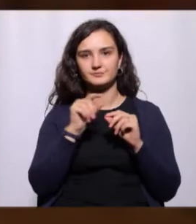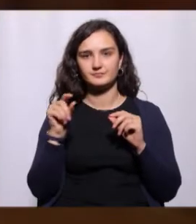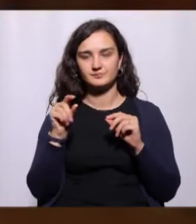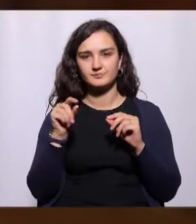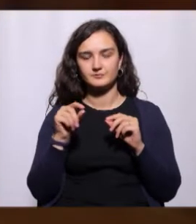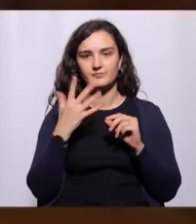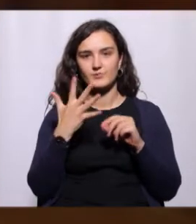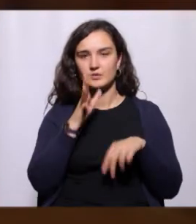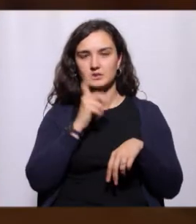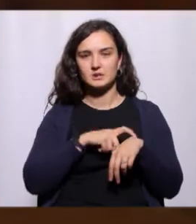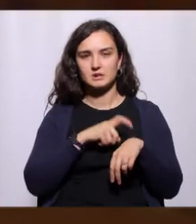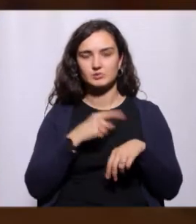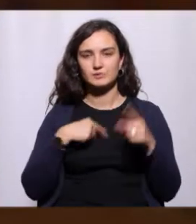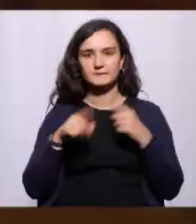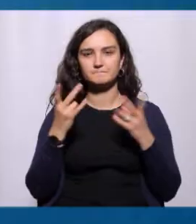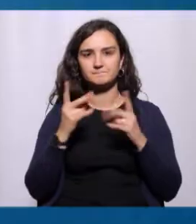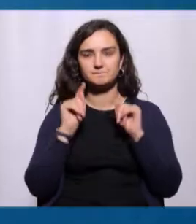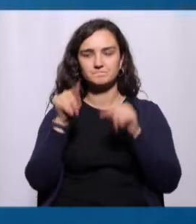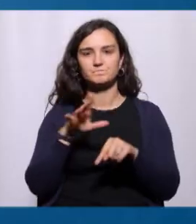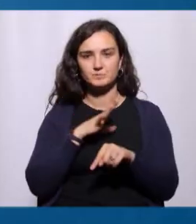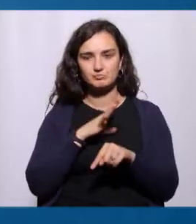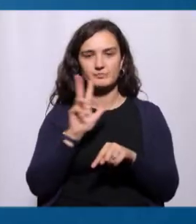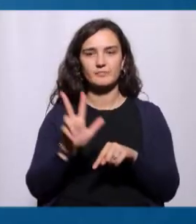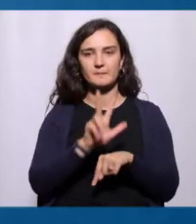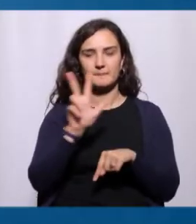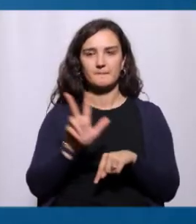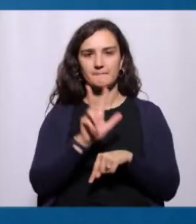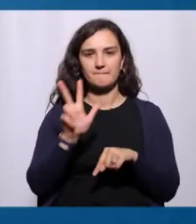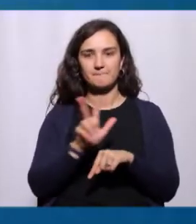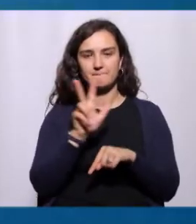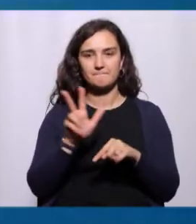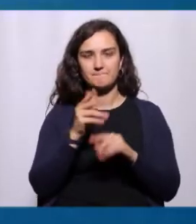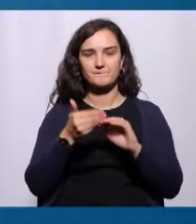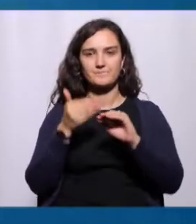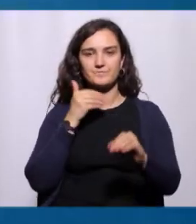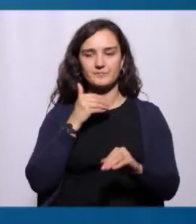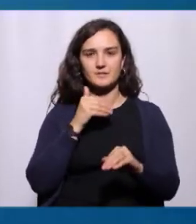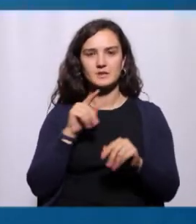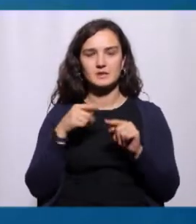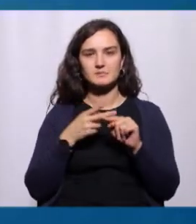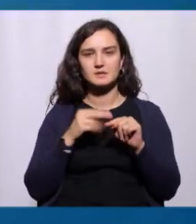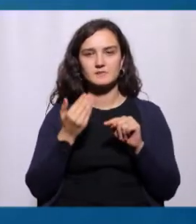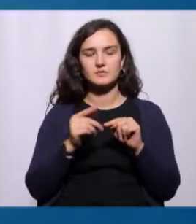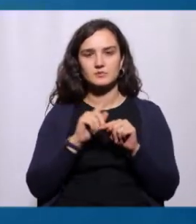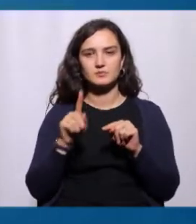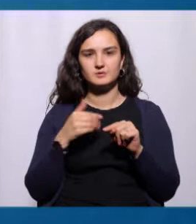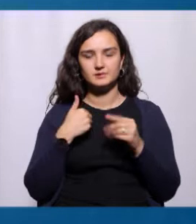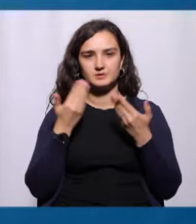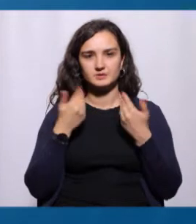at 5 o'clock, so we need to be there 3 hours earlier in order to go